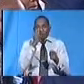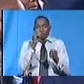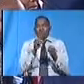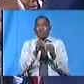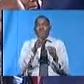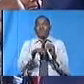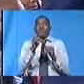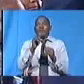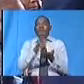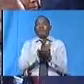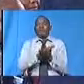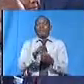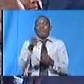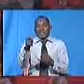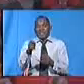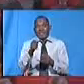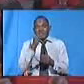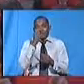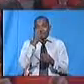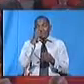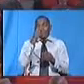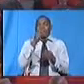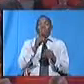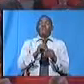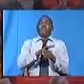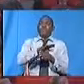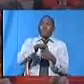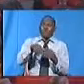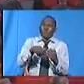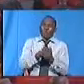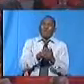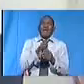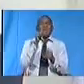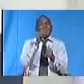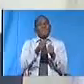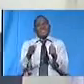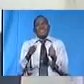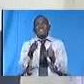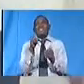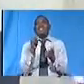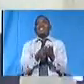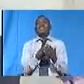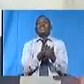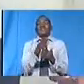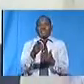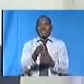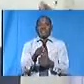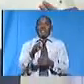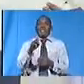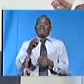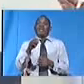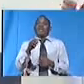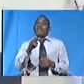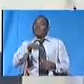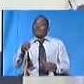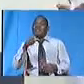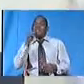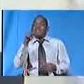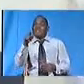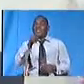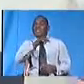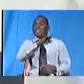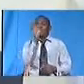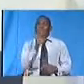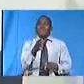more than one ballot. In his own testimony and cross-examination, Dr. Baumia said he did not receive